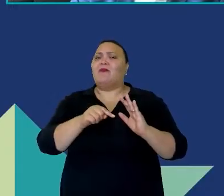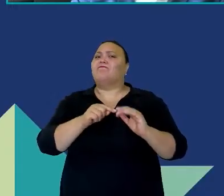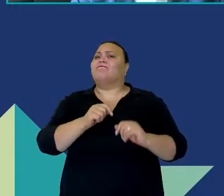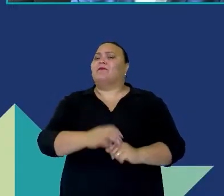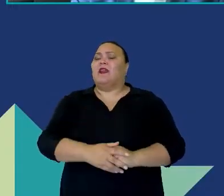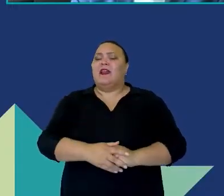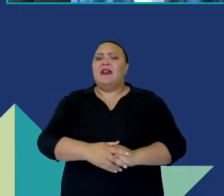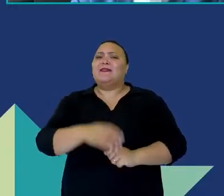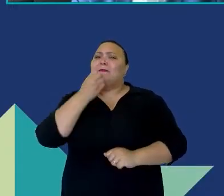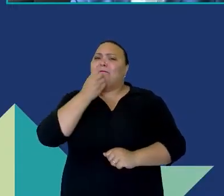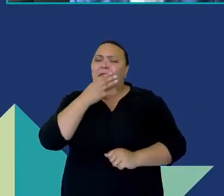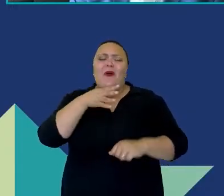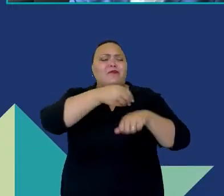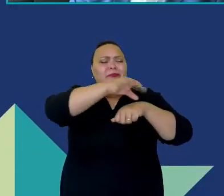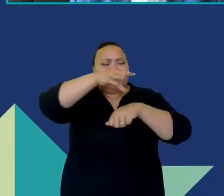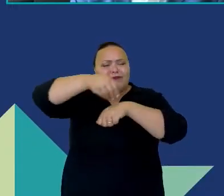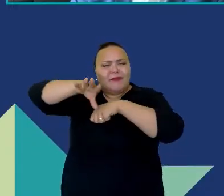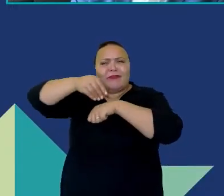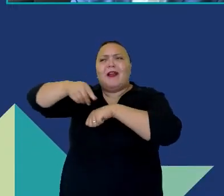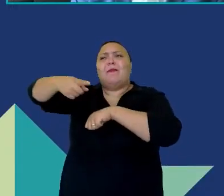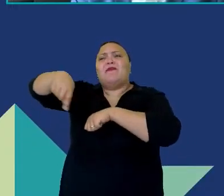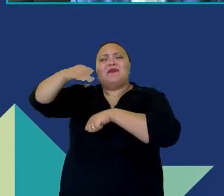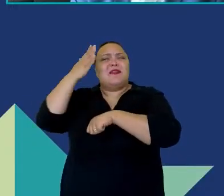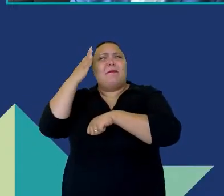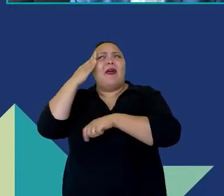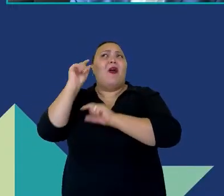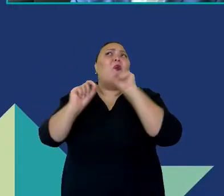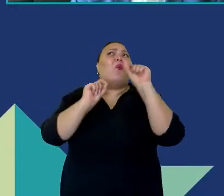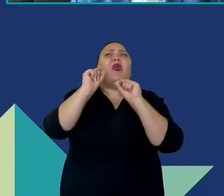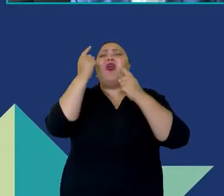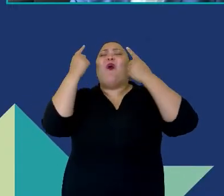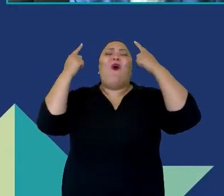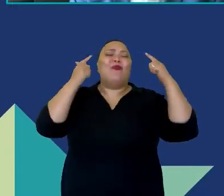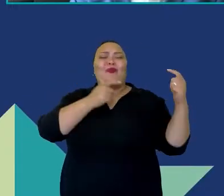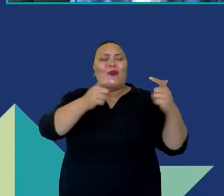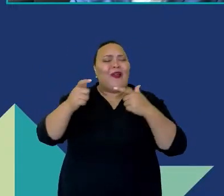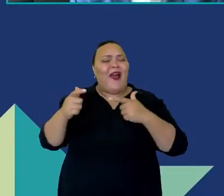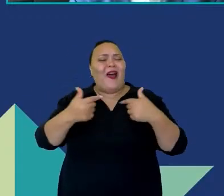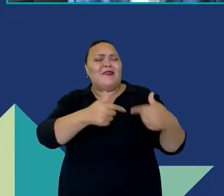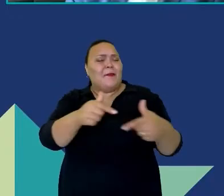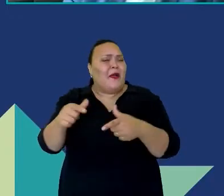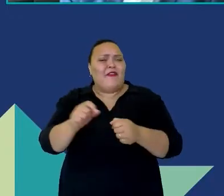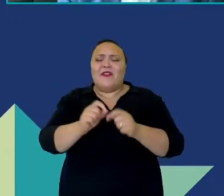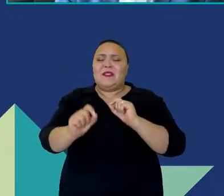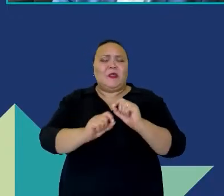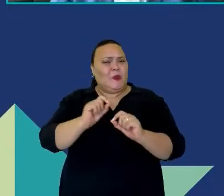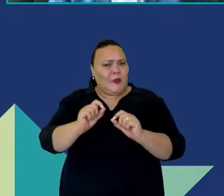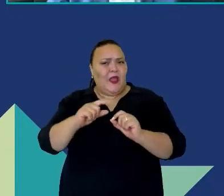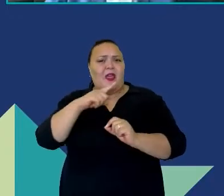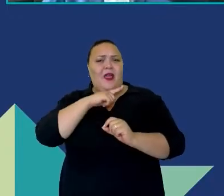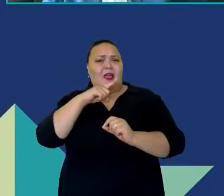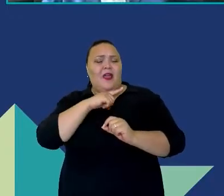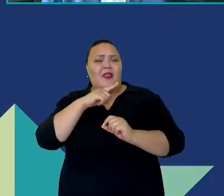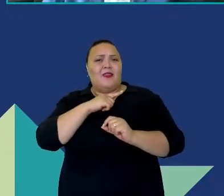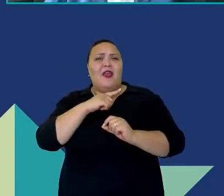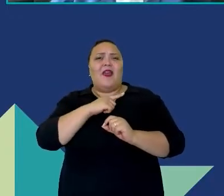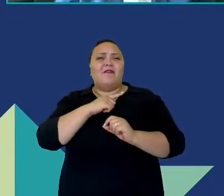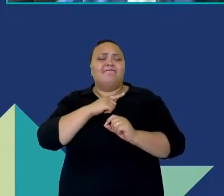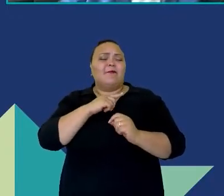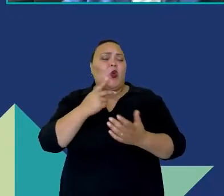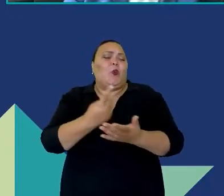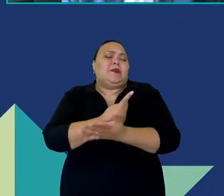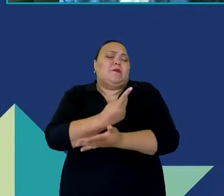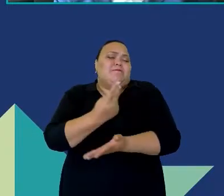others are doing. And these are real case studies that I want to show you. Of course,